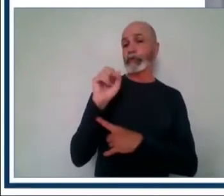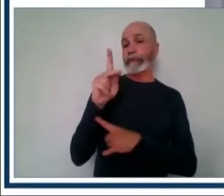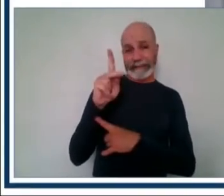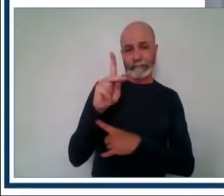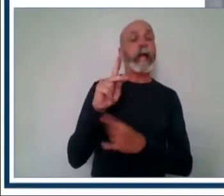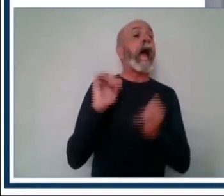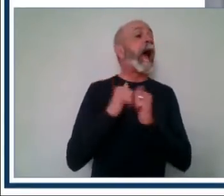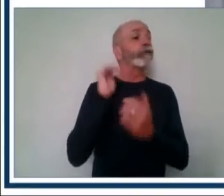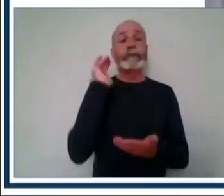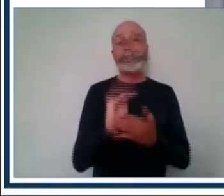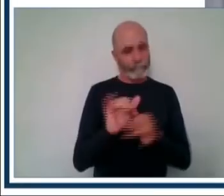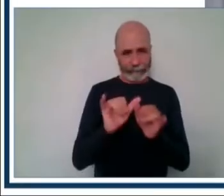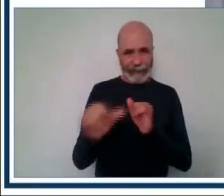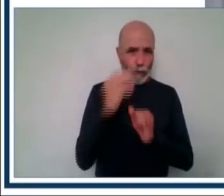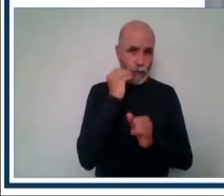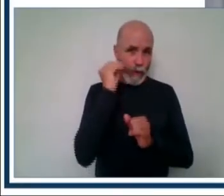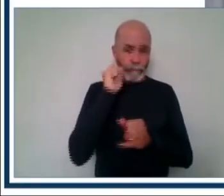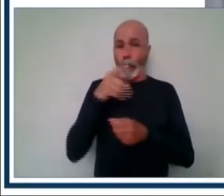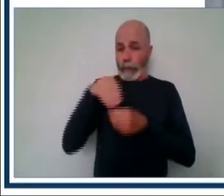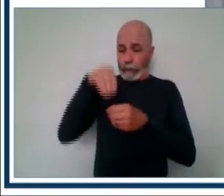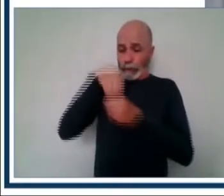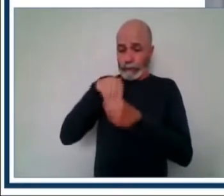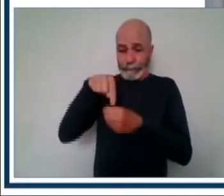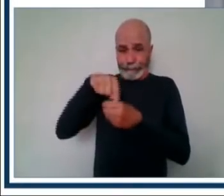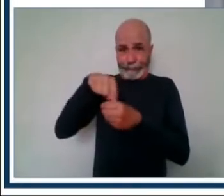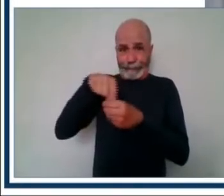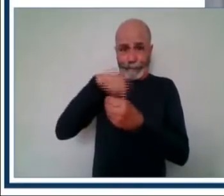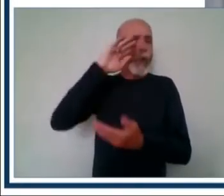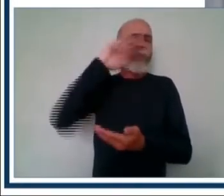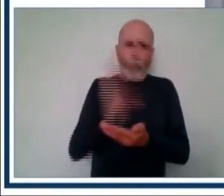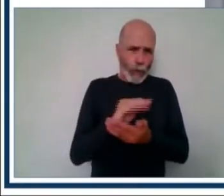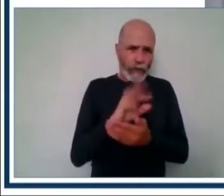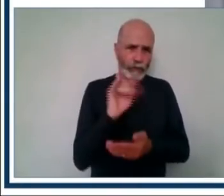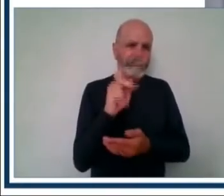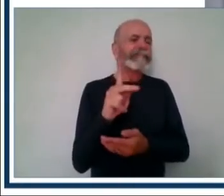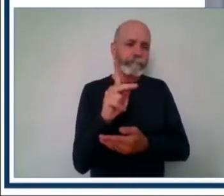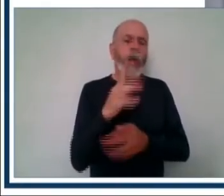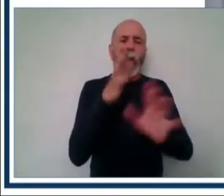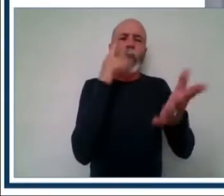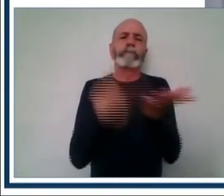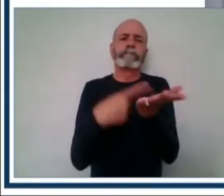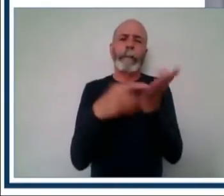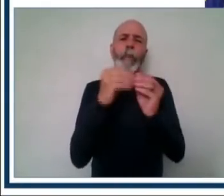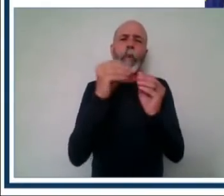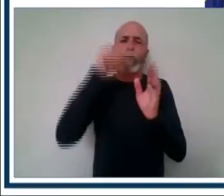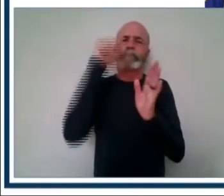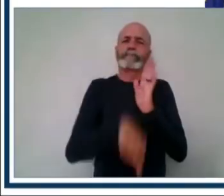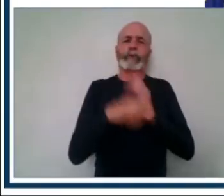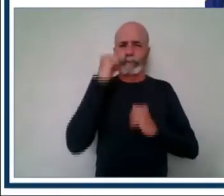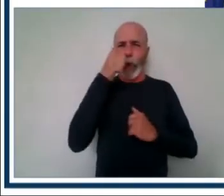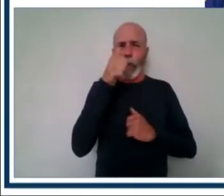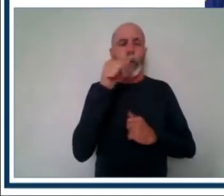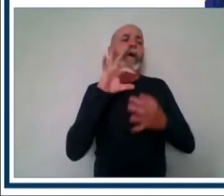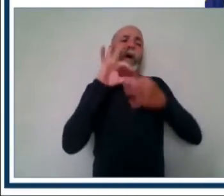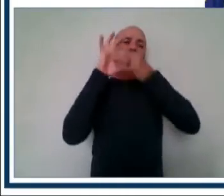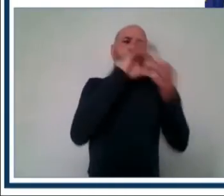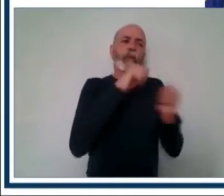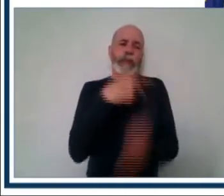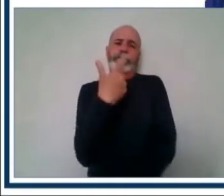have more to say tomorrow on how we see this rolling out over the next 6 to 8 weeks. Alicia, go ahead with your